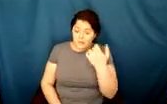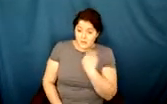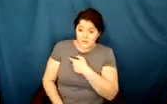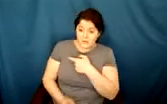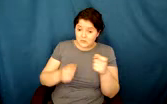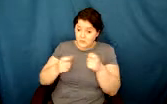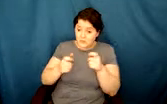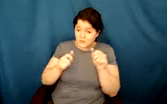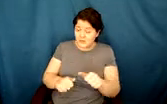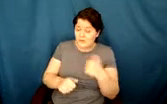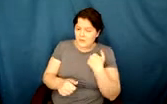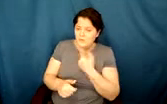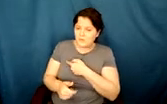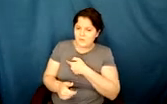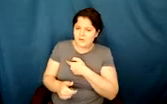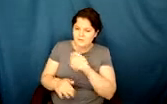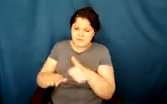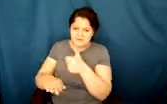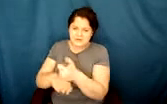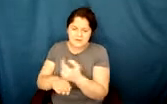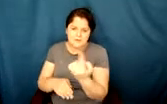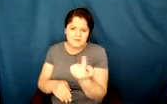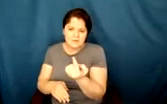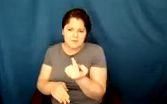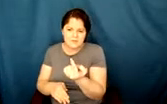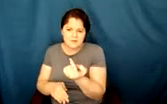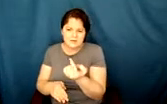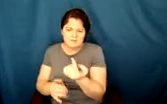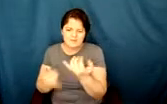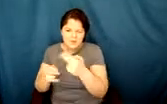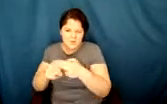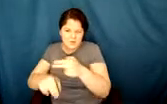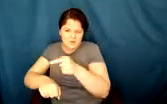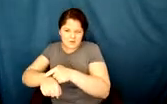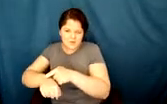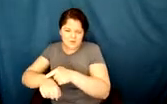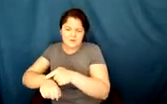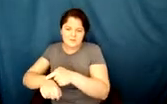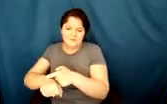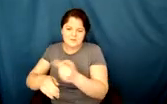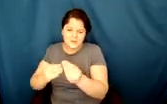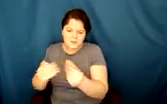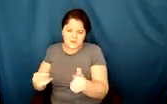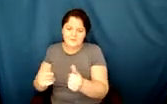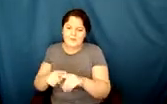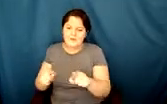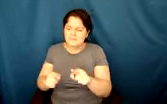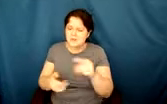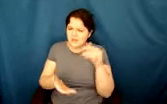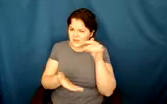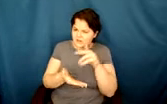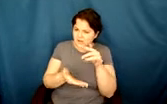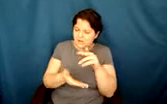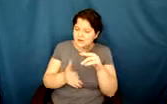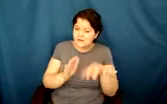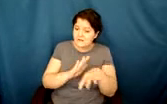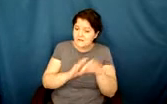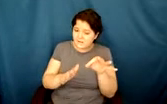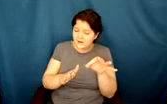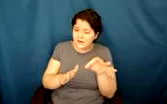seek to install something there in the short term. What we found in our study was that the way that